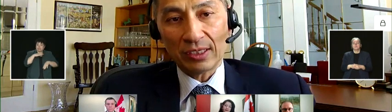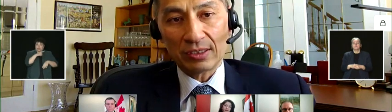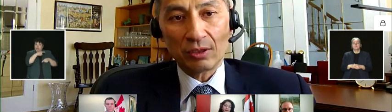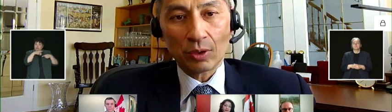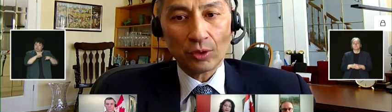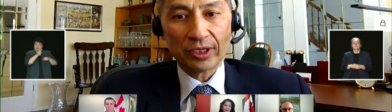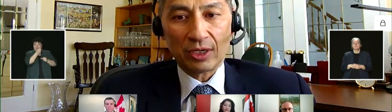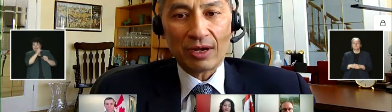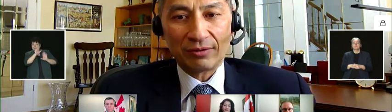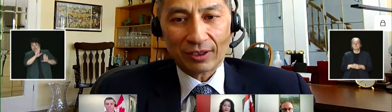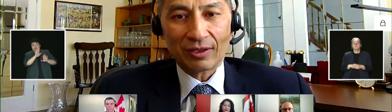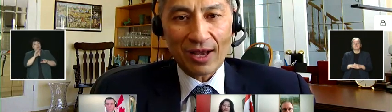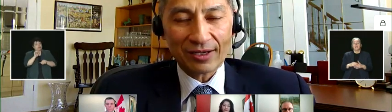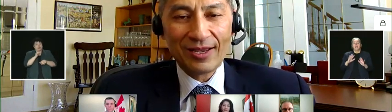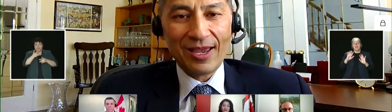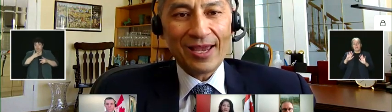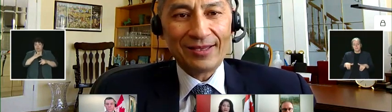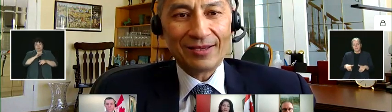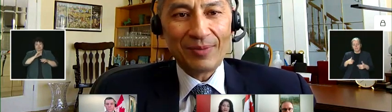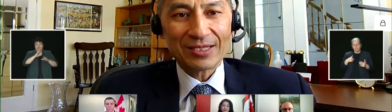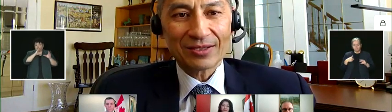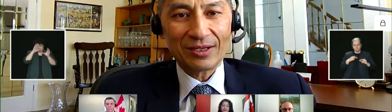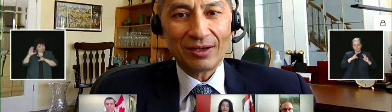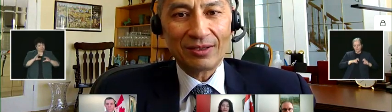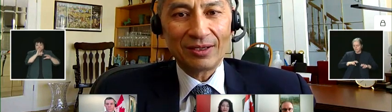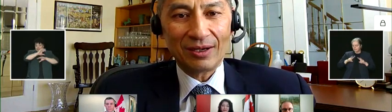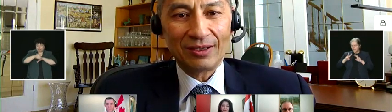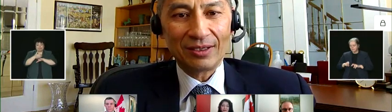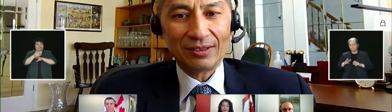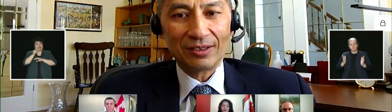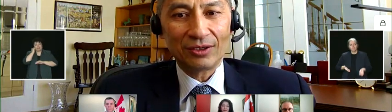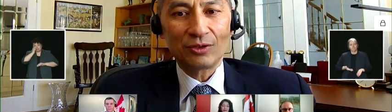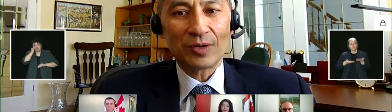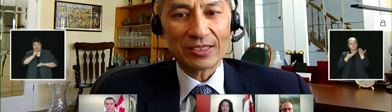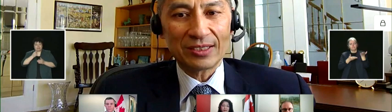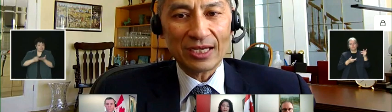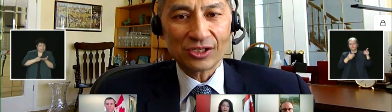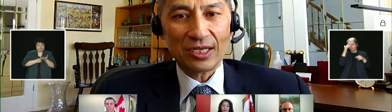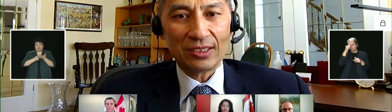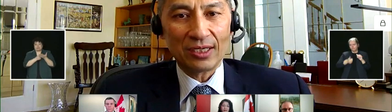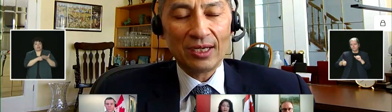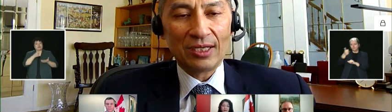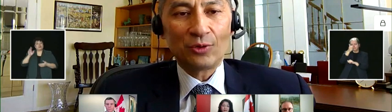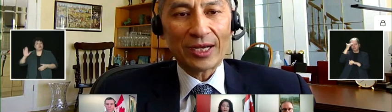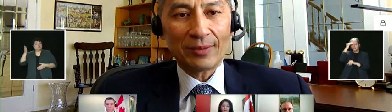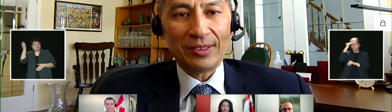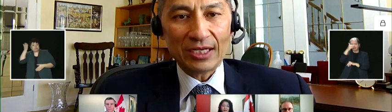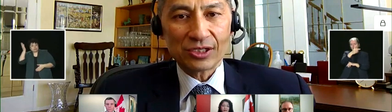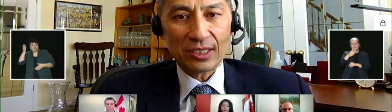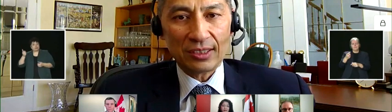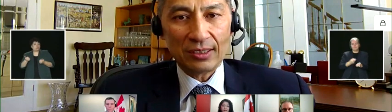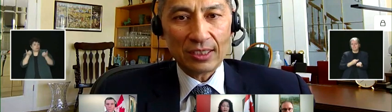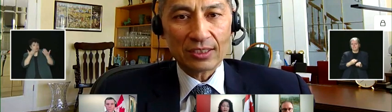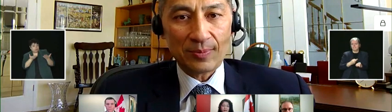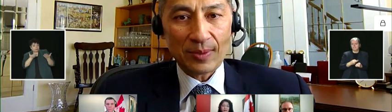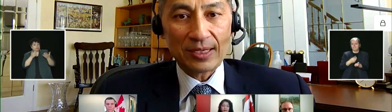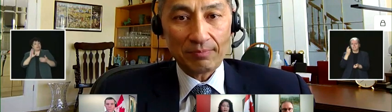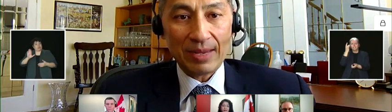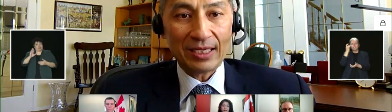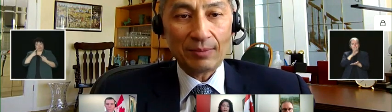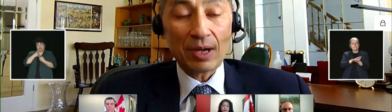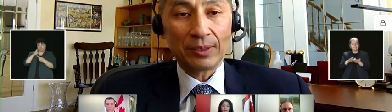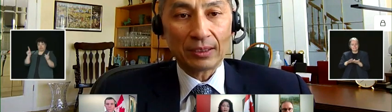on the weekends. We're working around the clock, and based on the good presentation and the recommendation that they